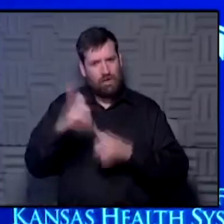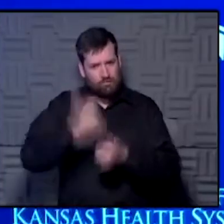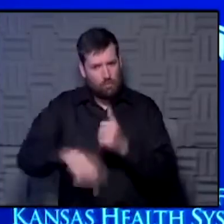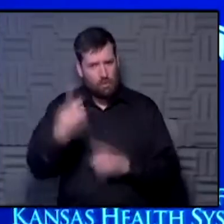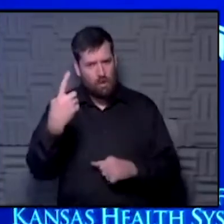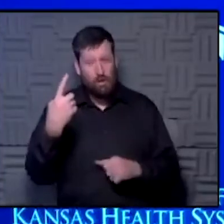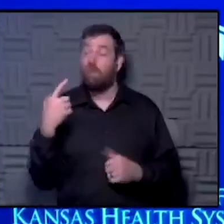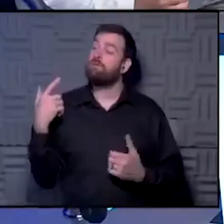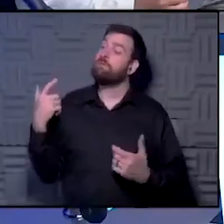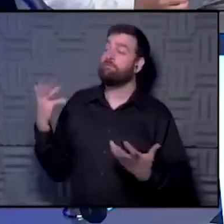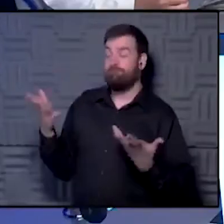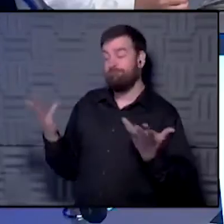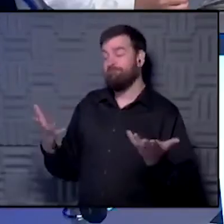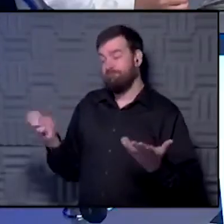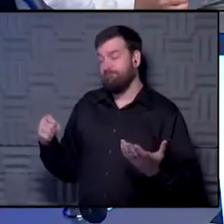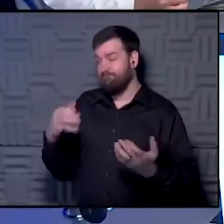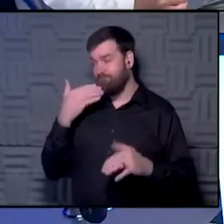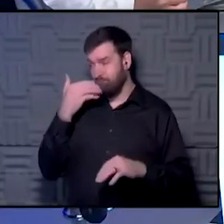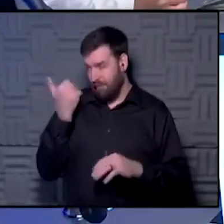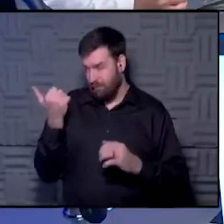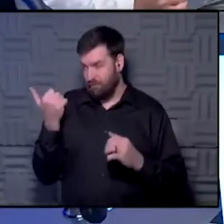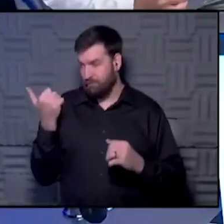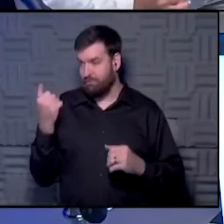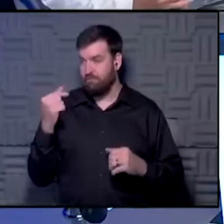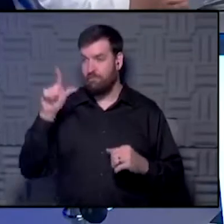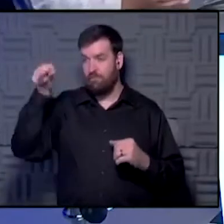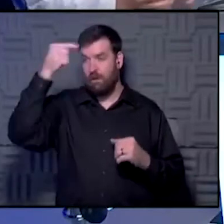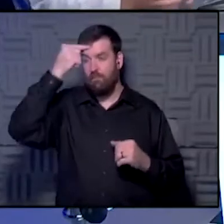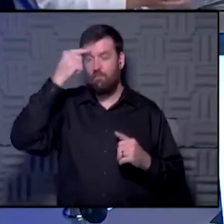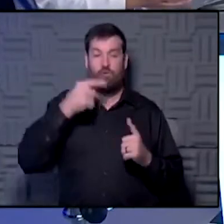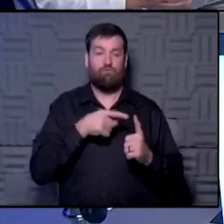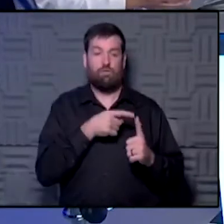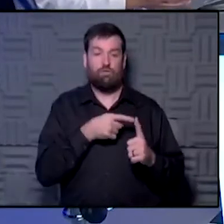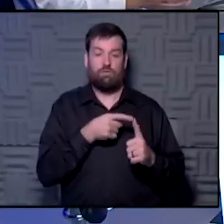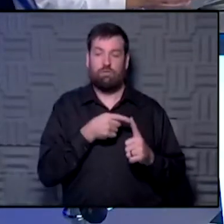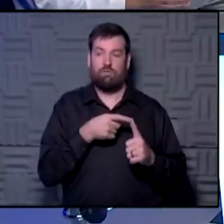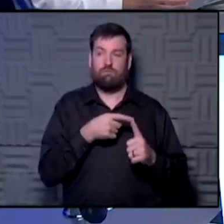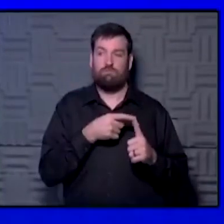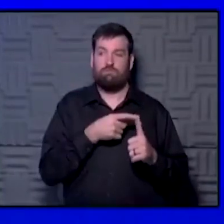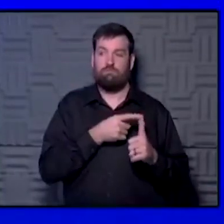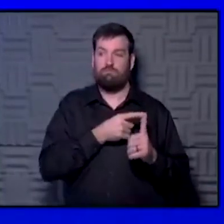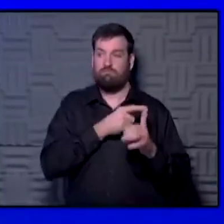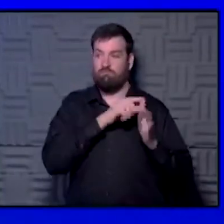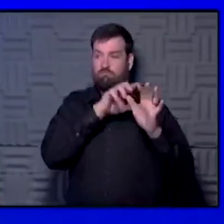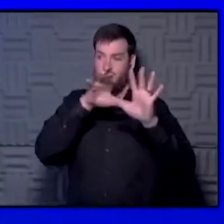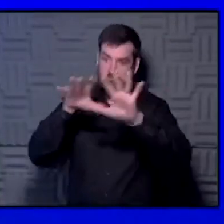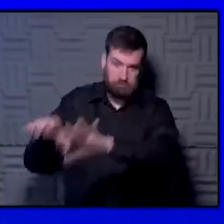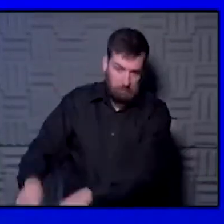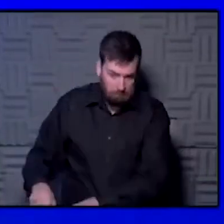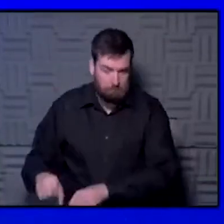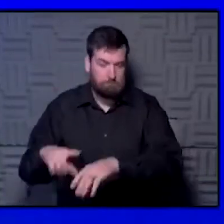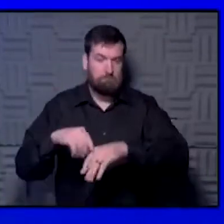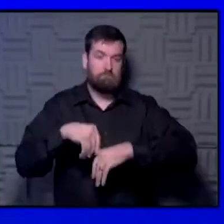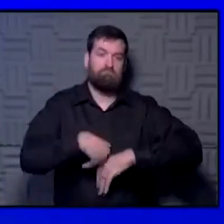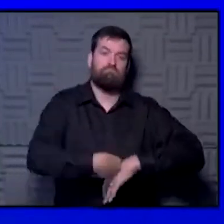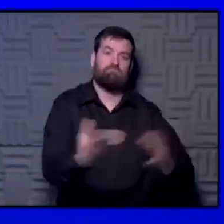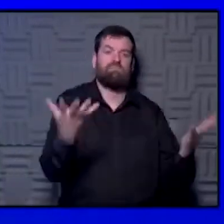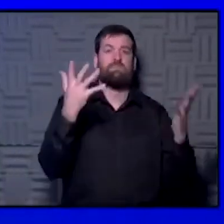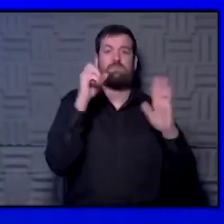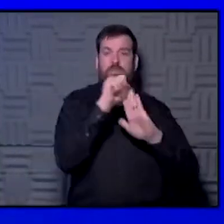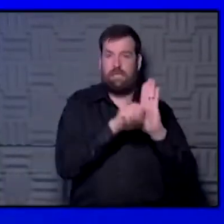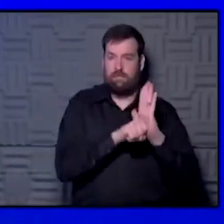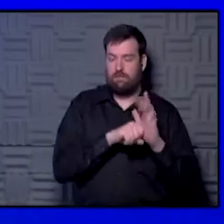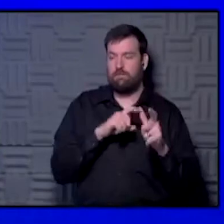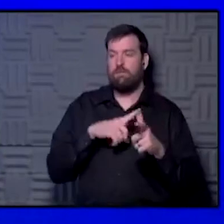certainly getting better. The government originally took all of that and then distributed it to the states and had the states distribute